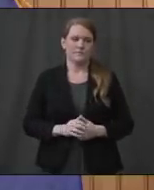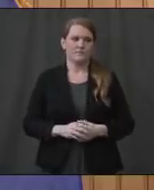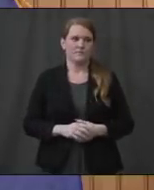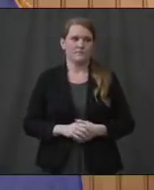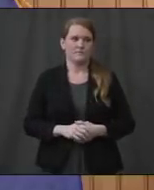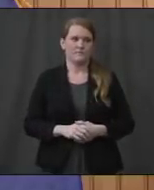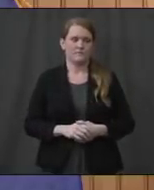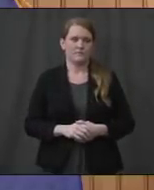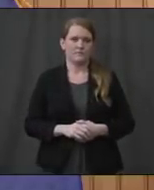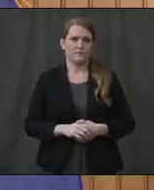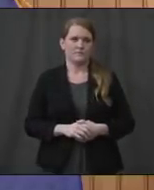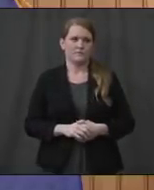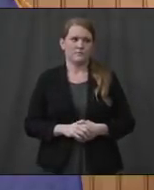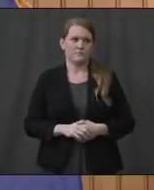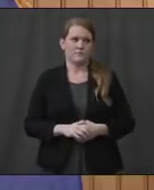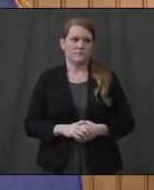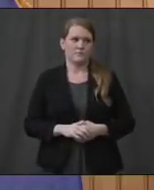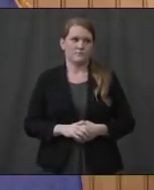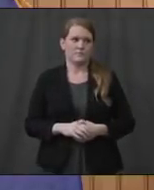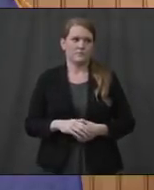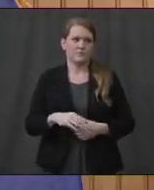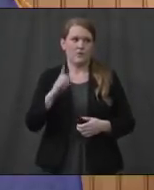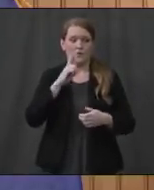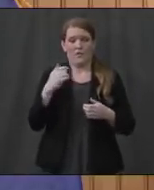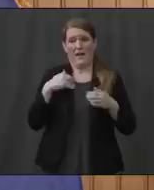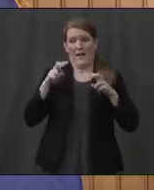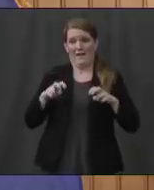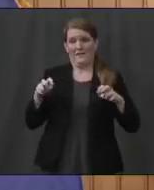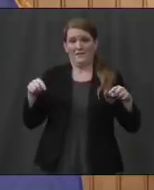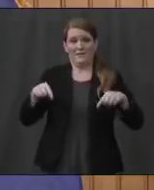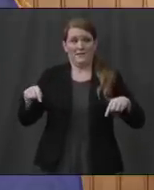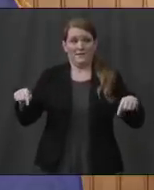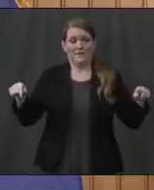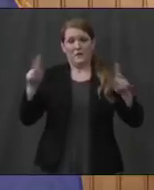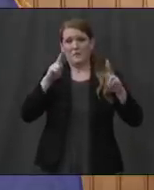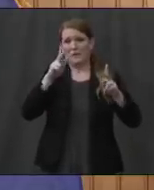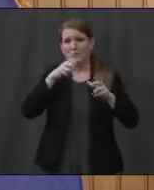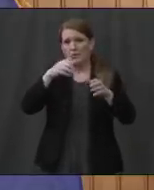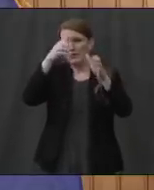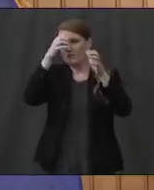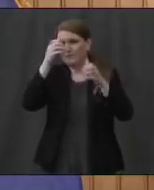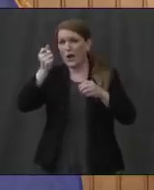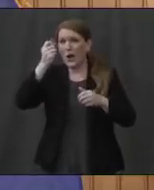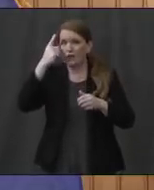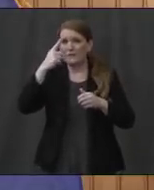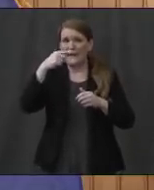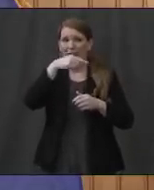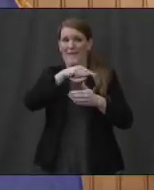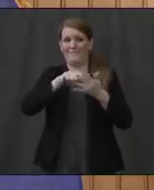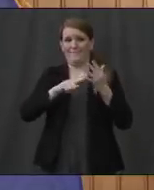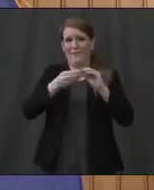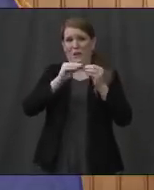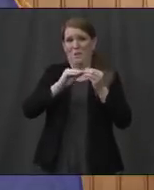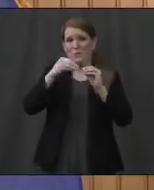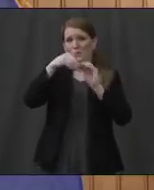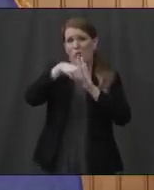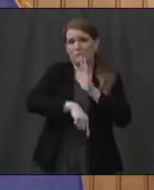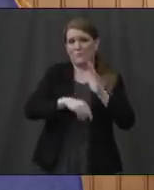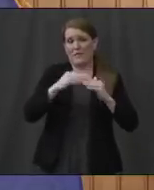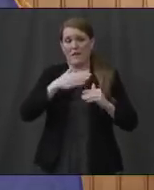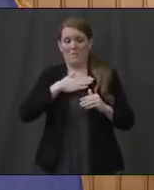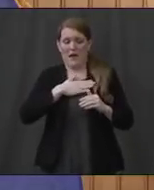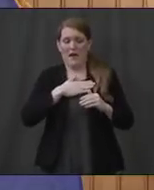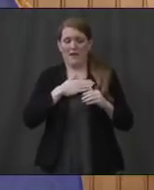Frankly, I'm going to leave it there because I think I have surrounded by people who know a lot more about what these numbers mean than I do. I'll just tell you a little